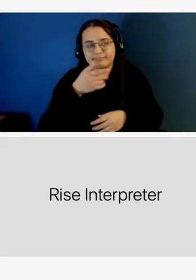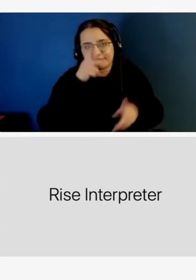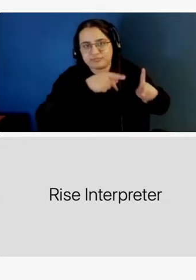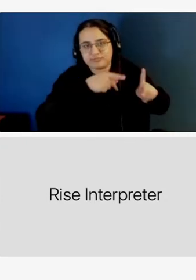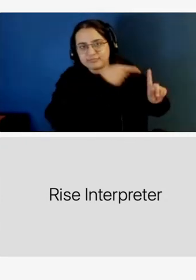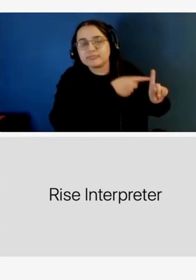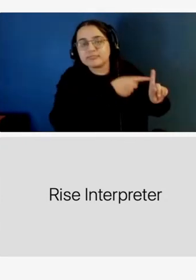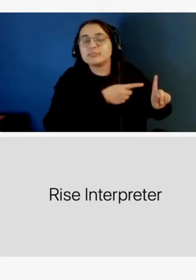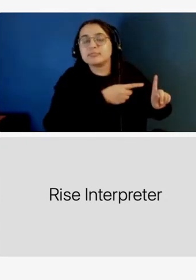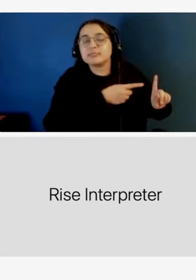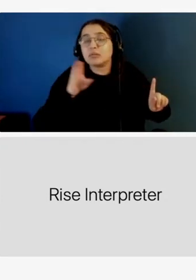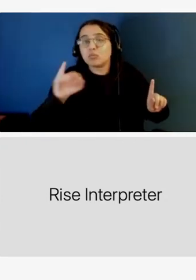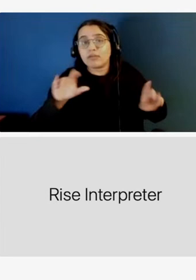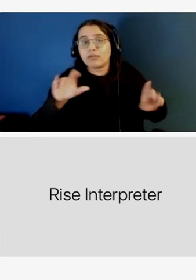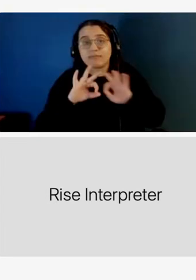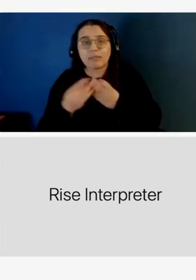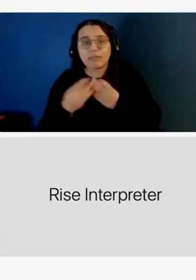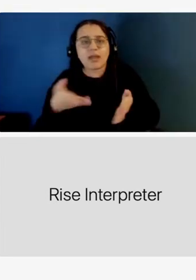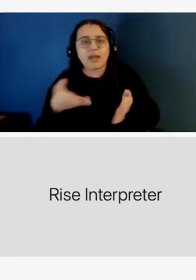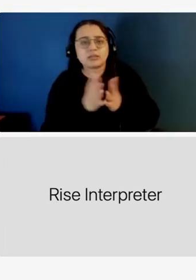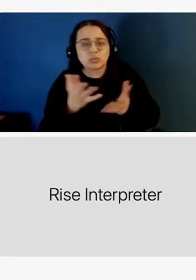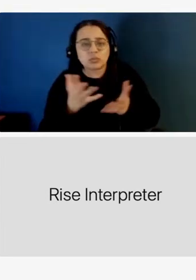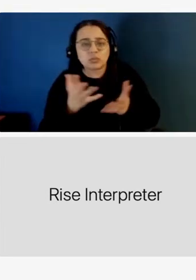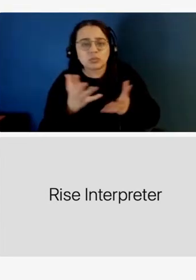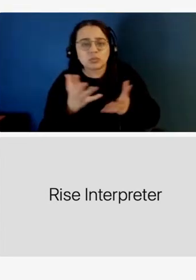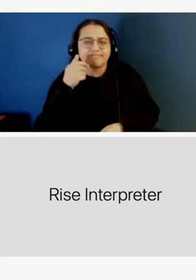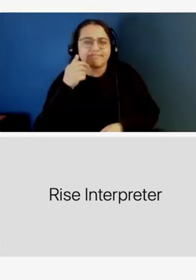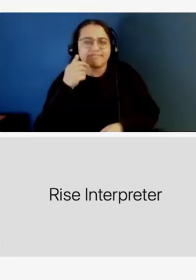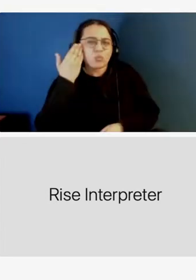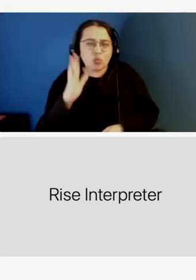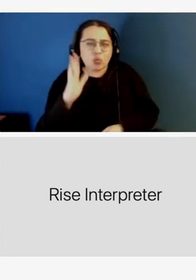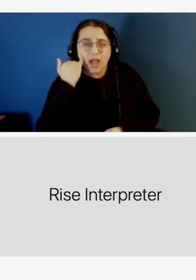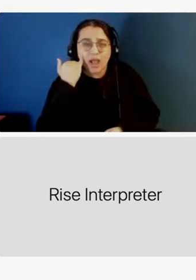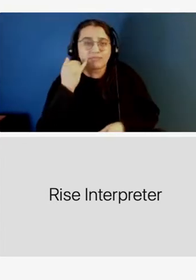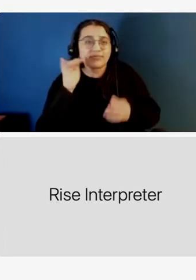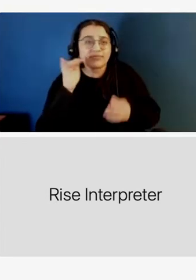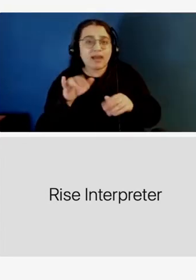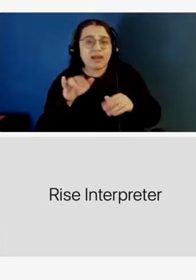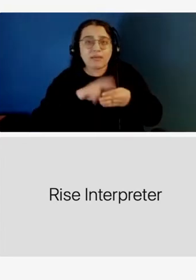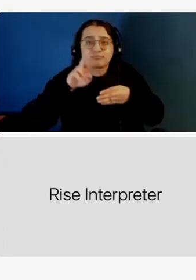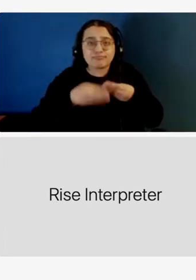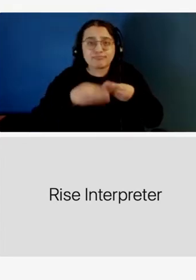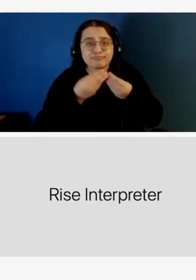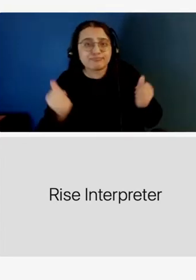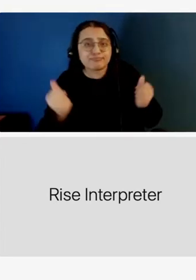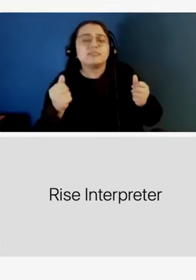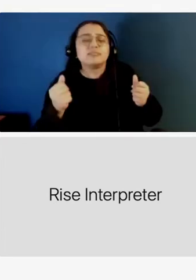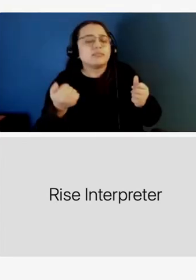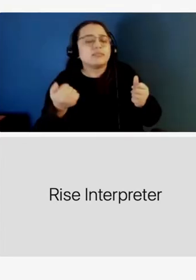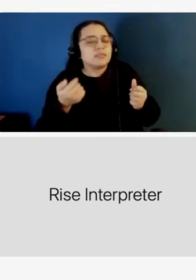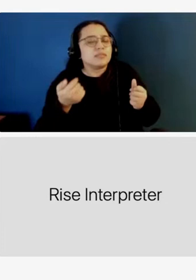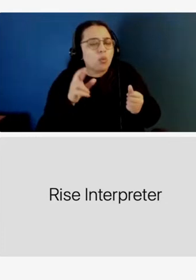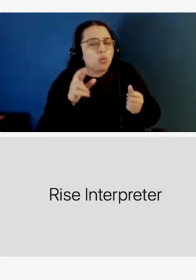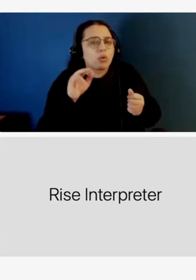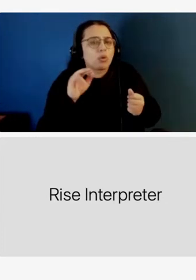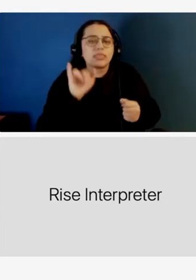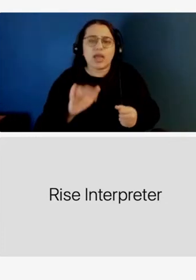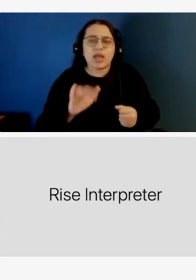know if it would be a resolution or what it would be that we would do as a board, but that